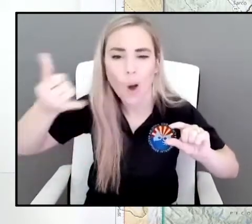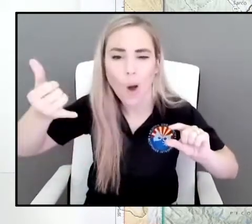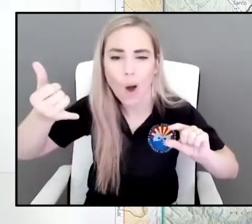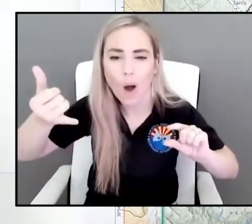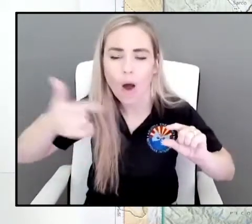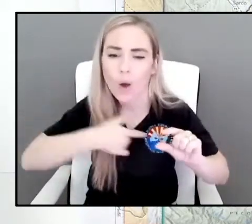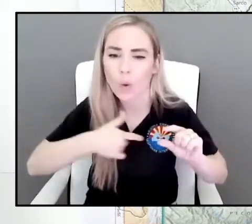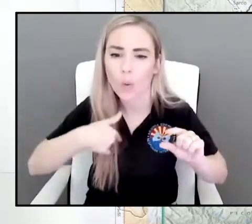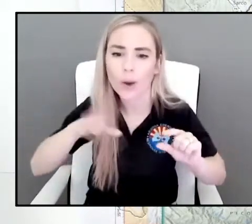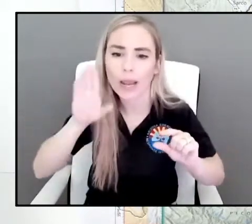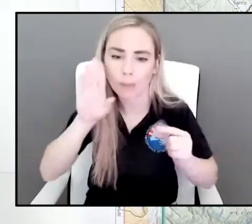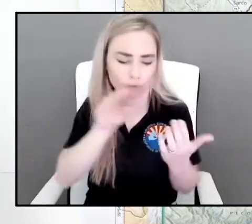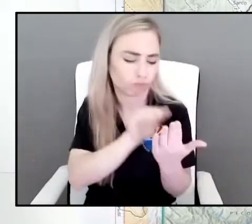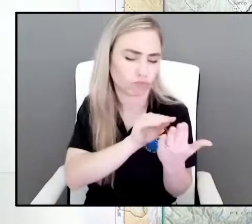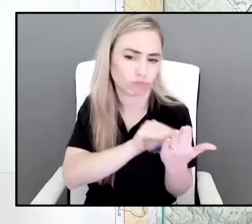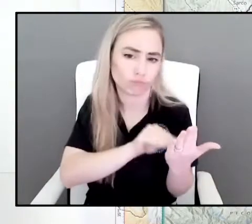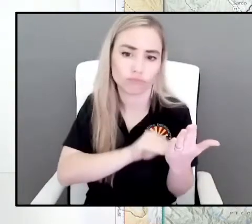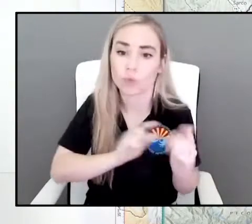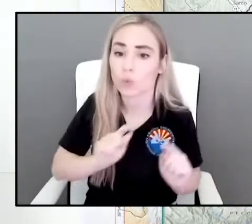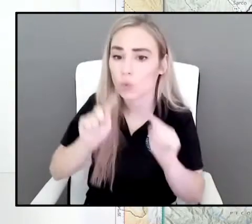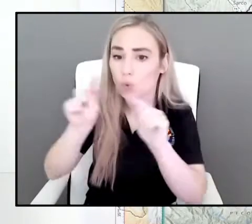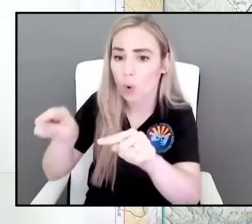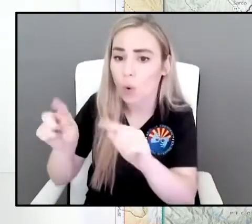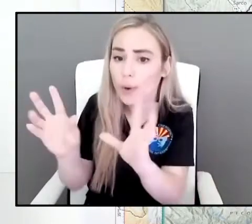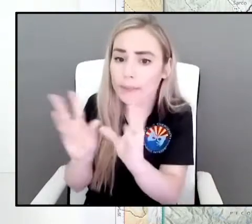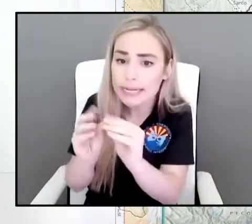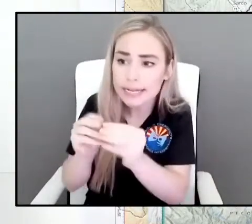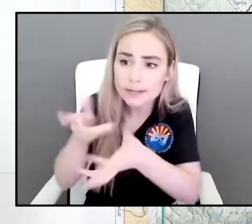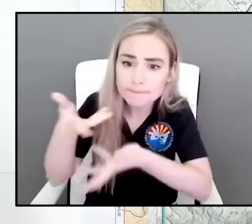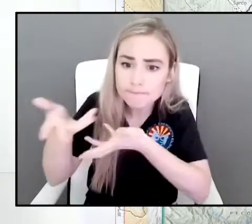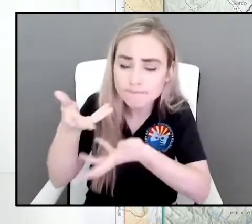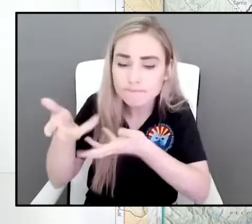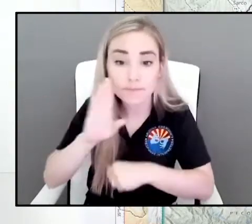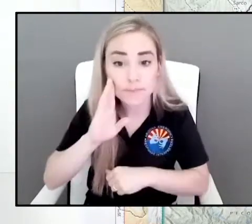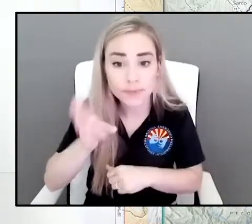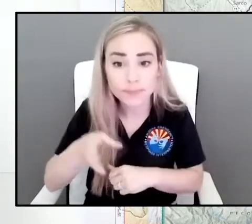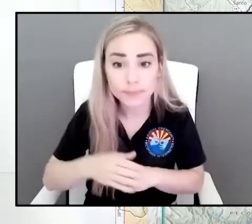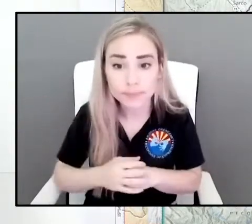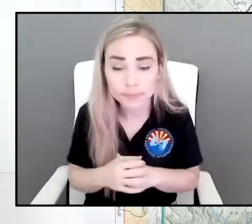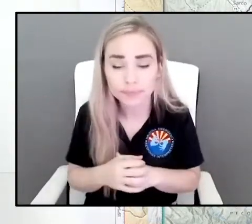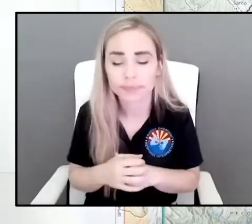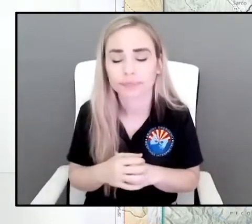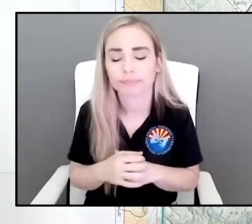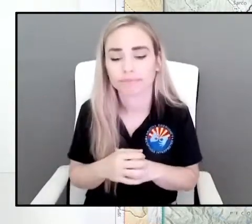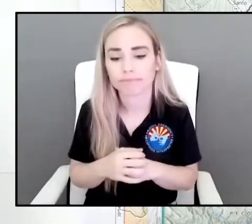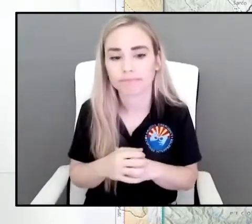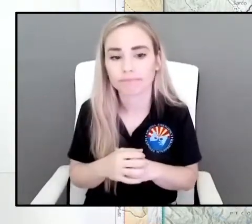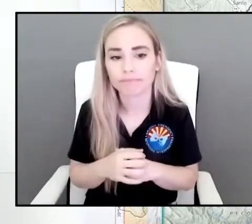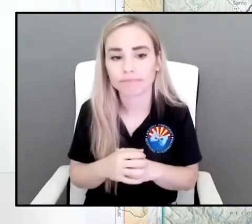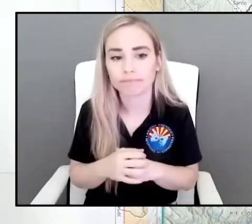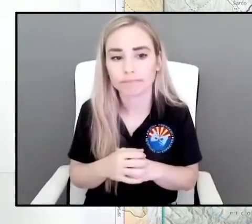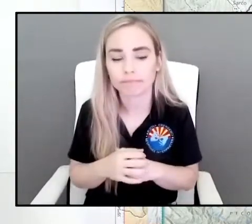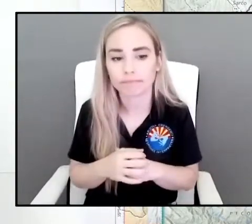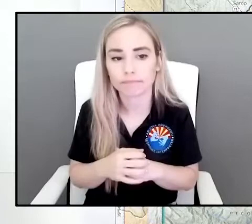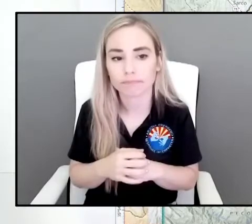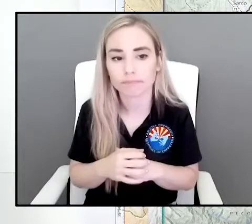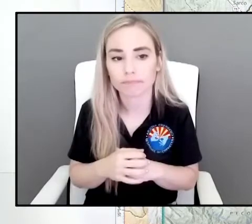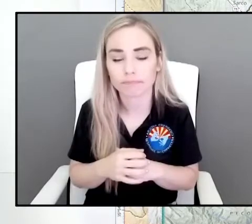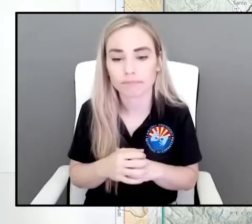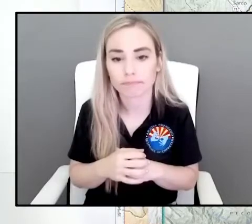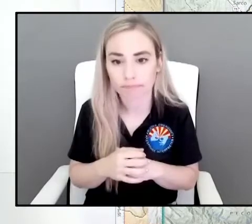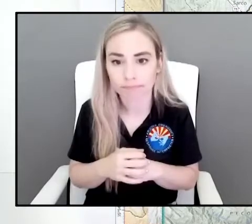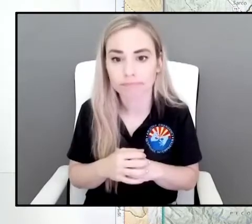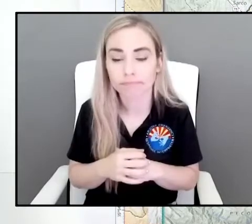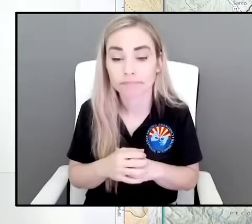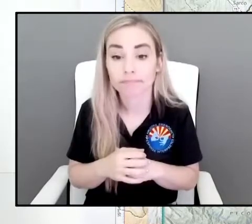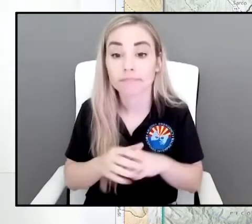then again meet with you and come out and take a look at your repairs that need to happen. Also, we